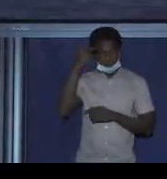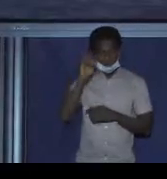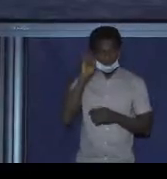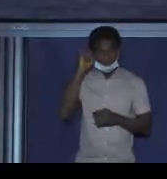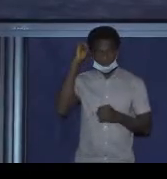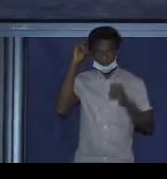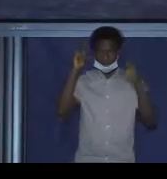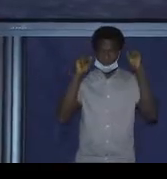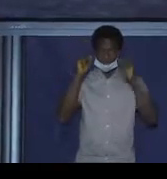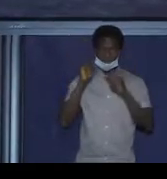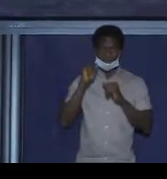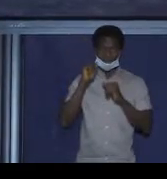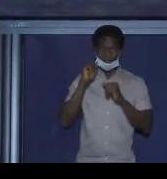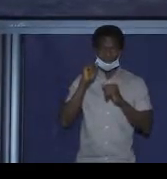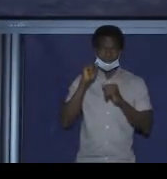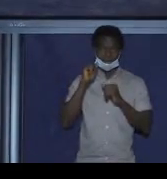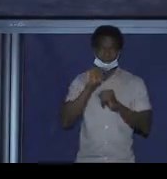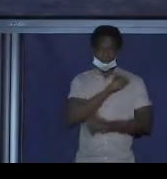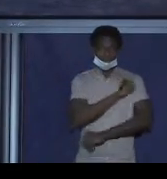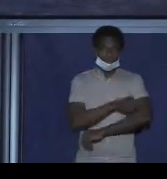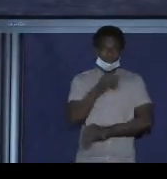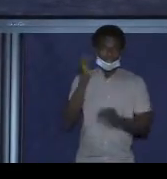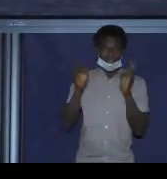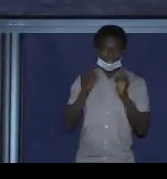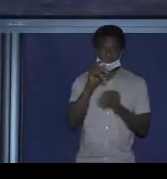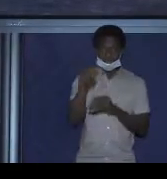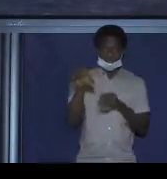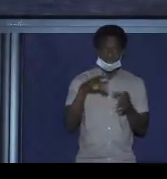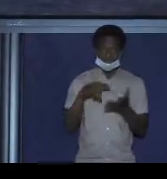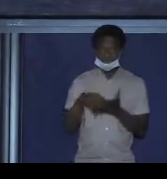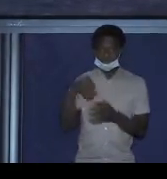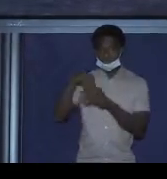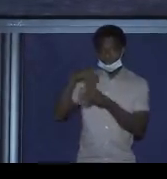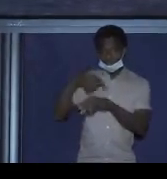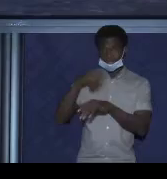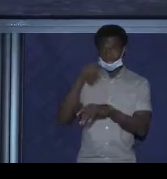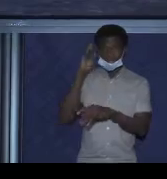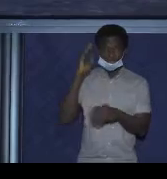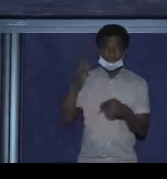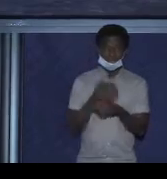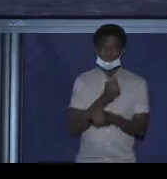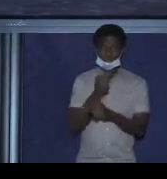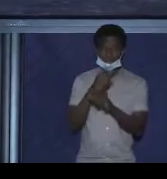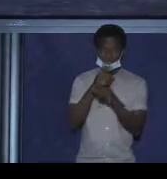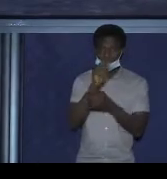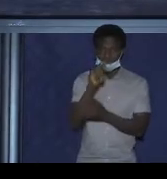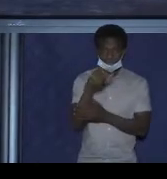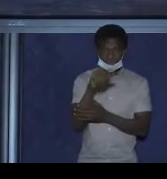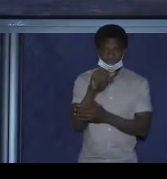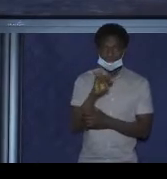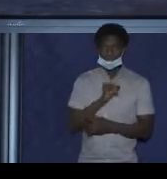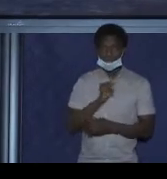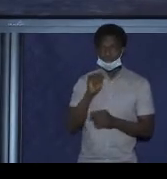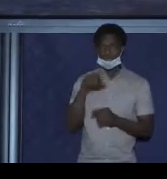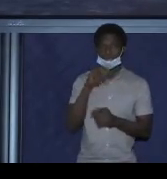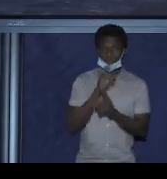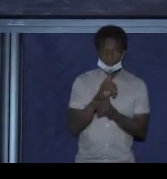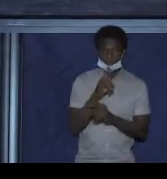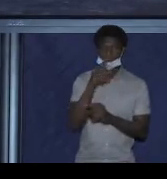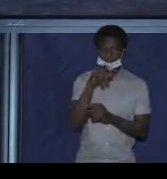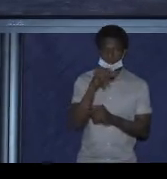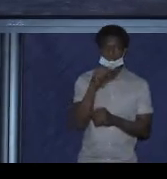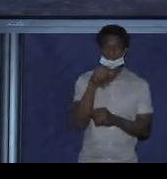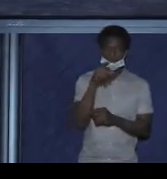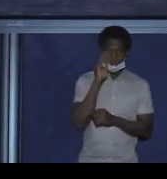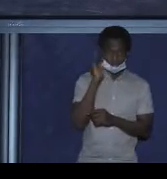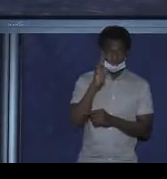local government education authority. Definitely, if you do this in time, you will get a gift. Yes, I can